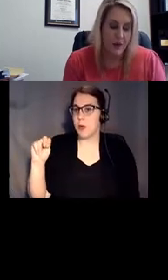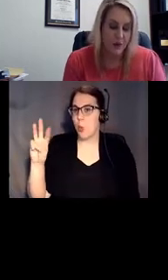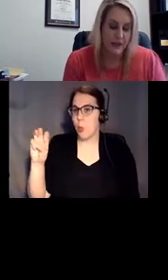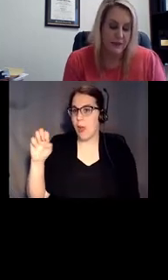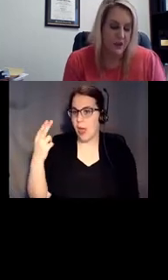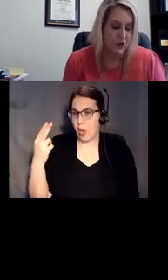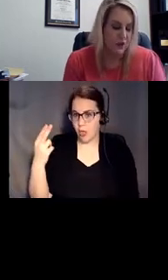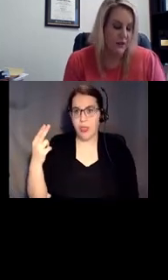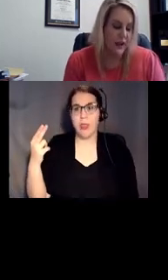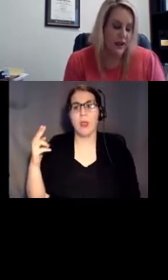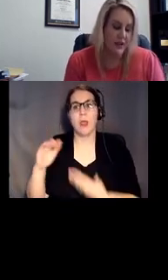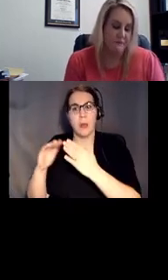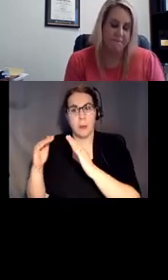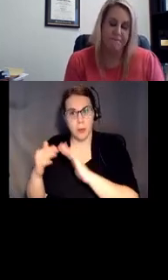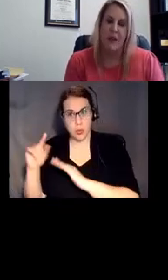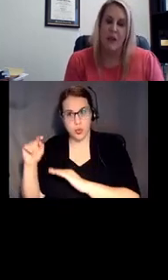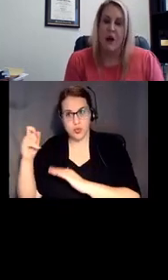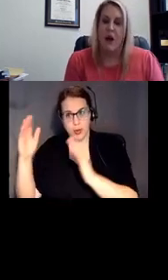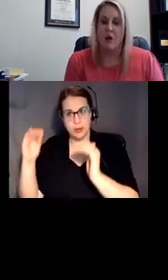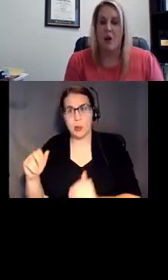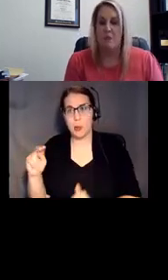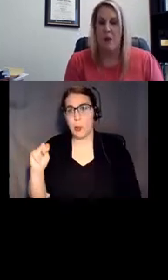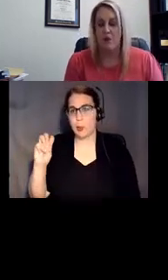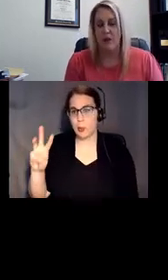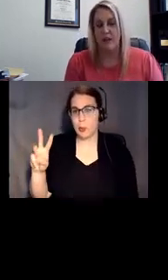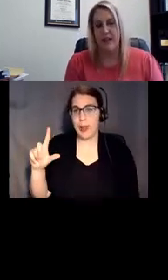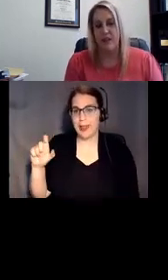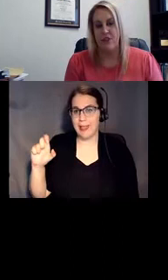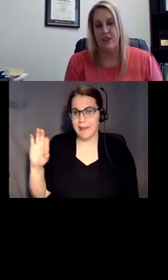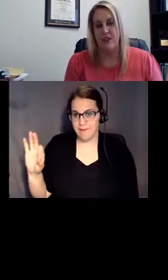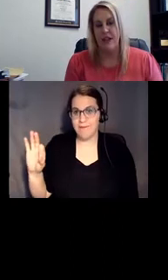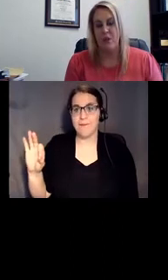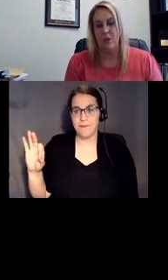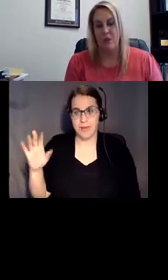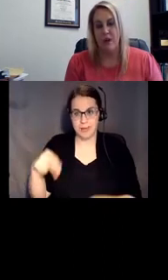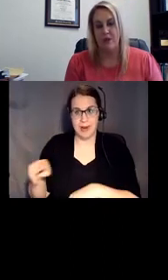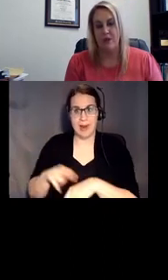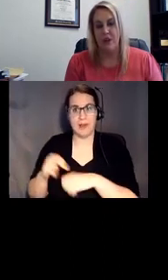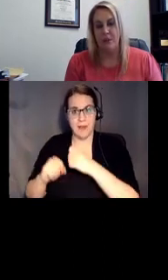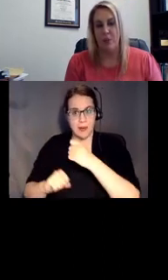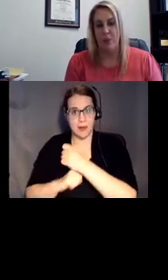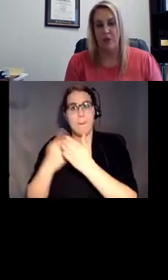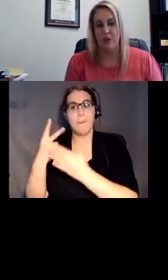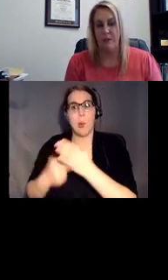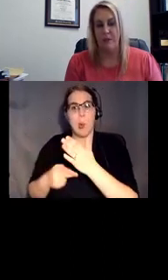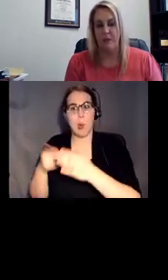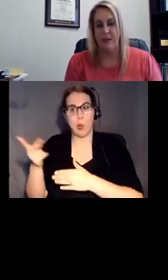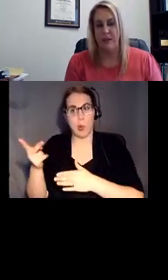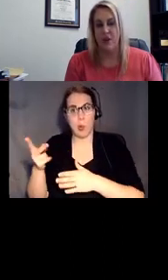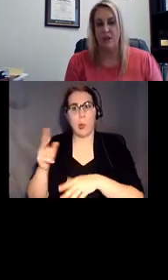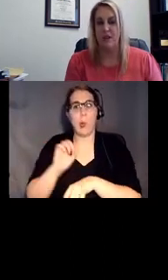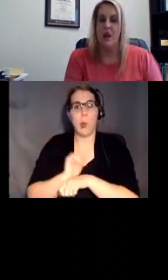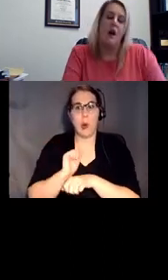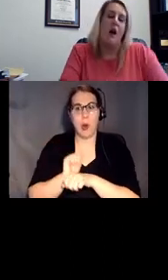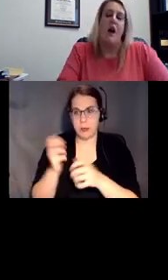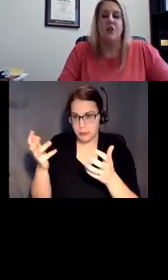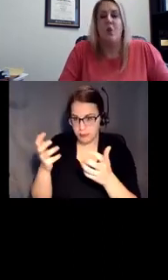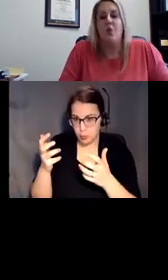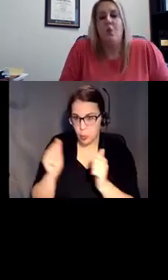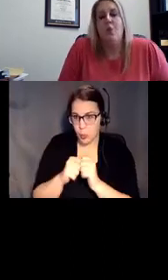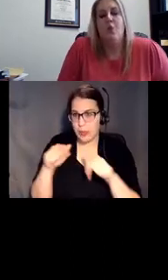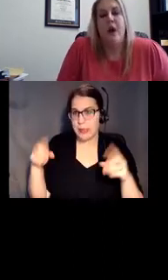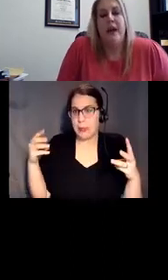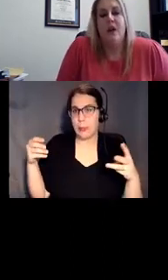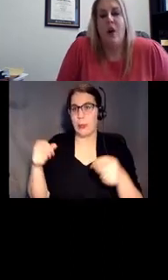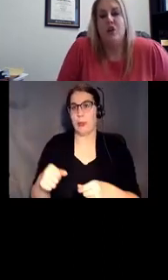times, and New Leaf National Foundation are both organizations that work with West Virginia pooled supplemental needs trusts.